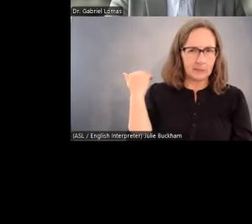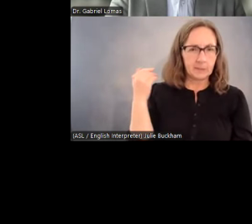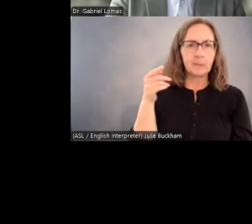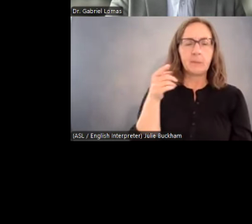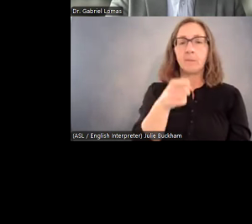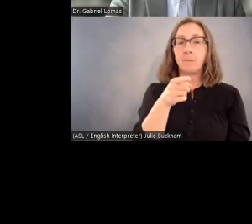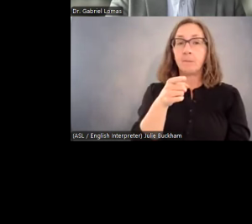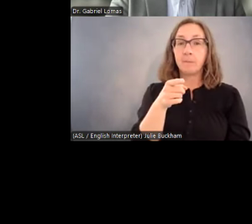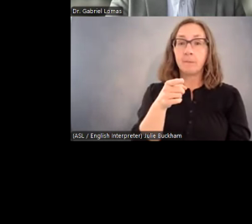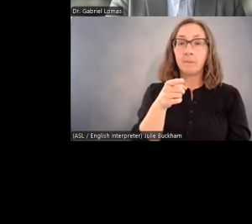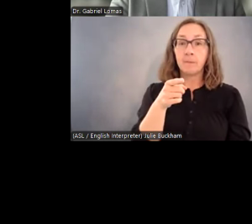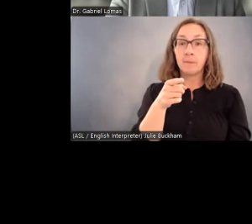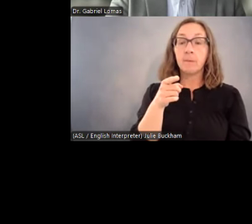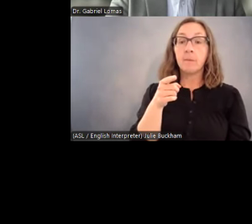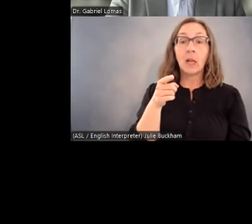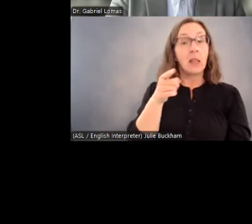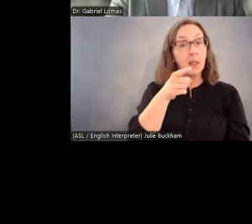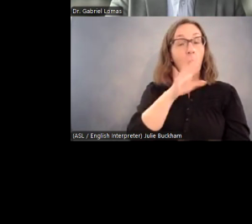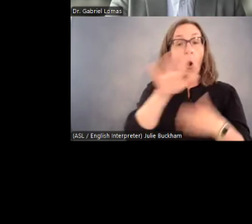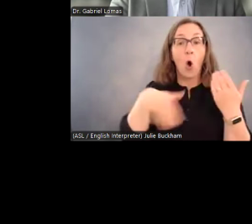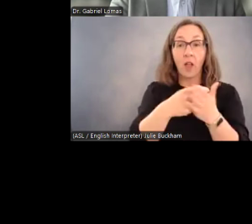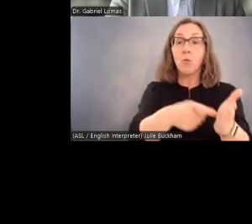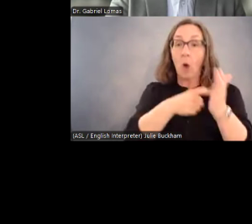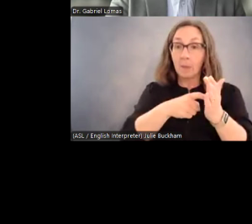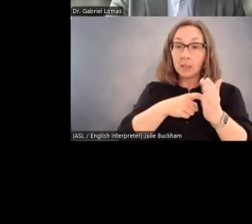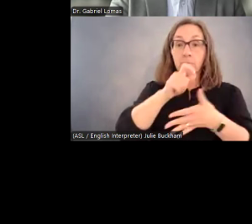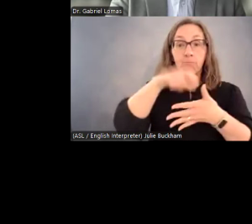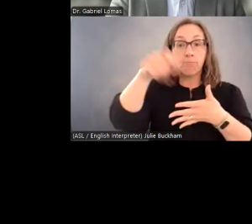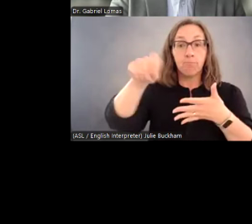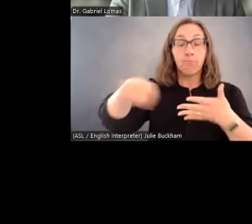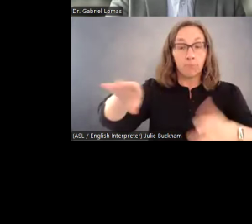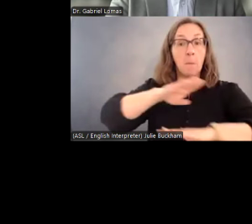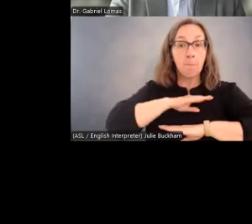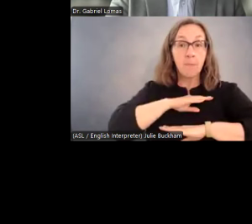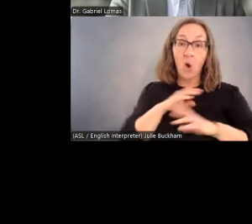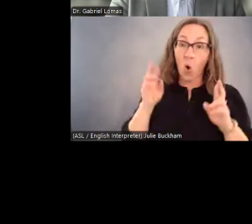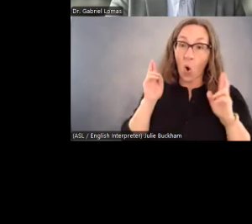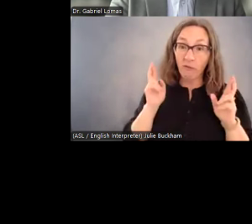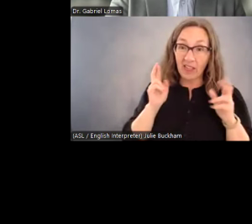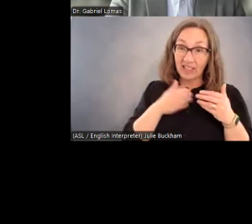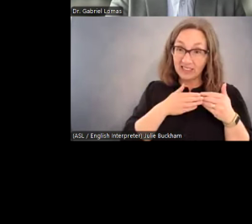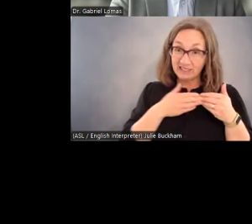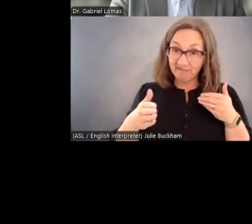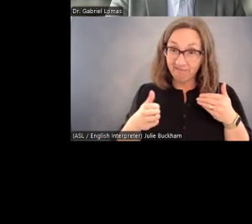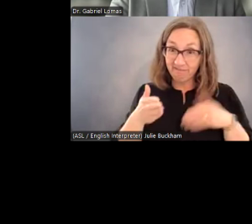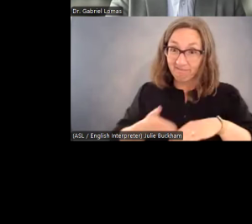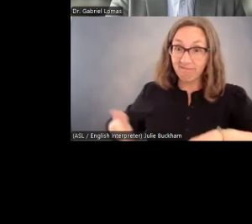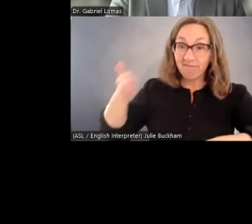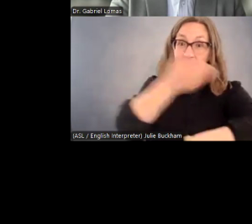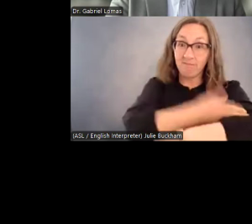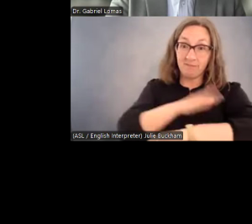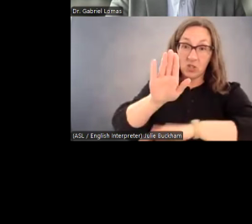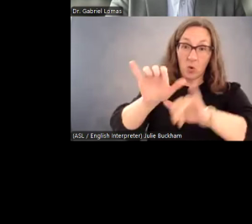one, people satisfied what was required, and hopefully that has helped within your system to have better